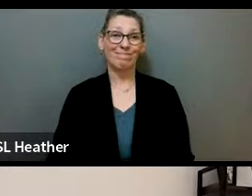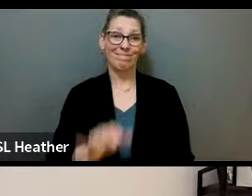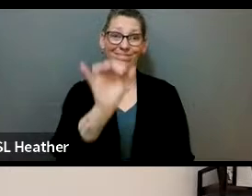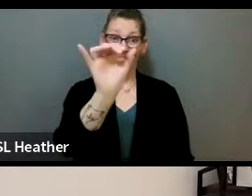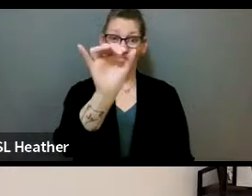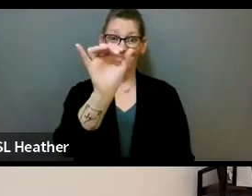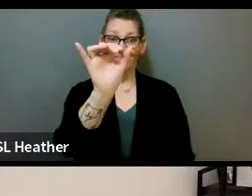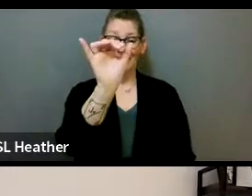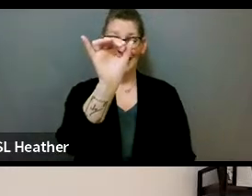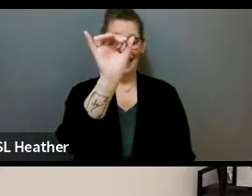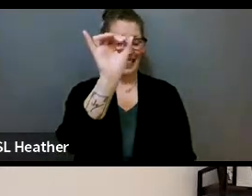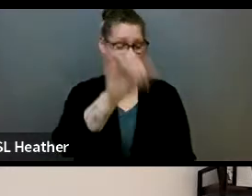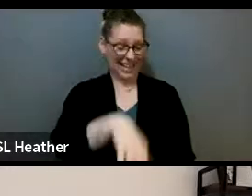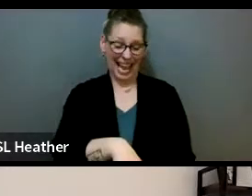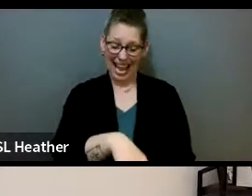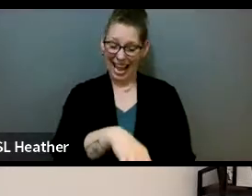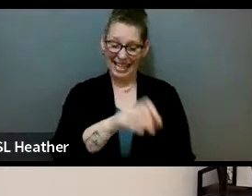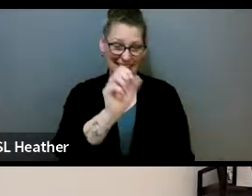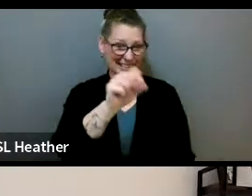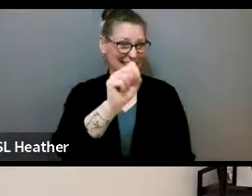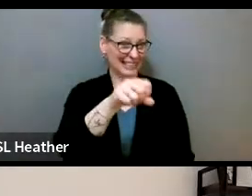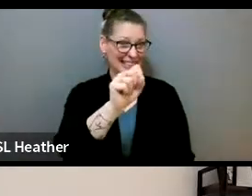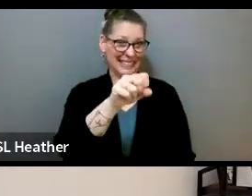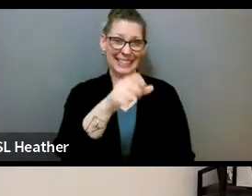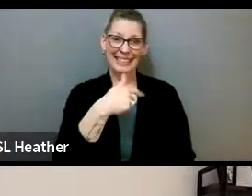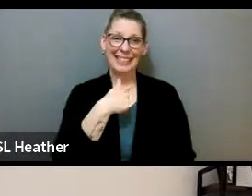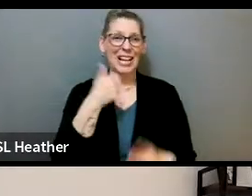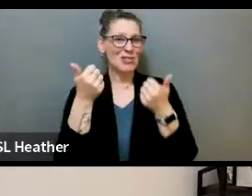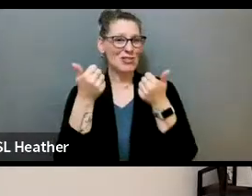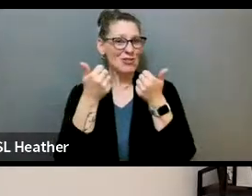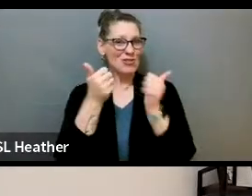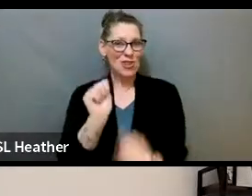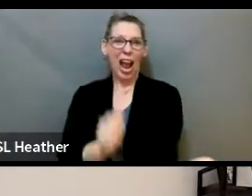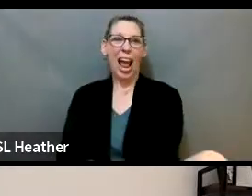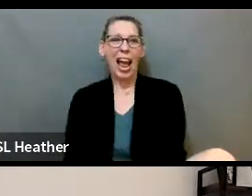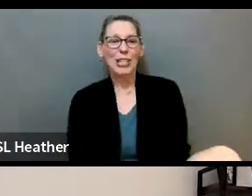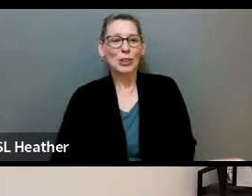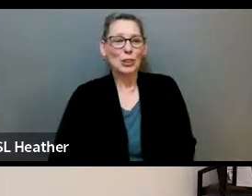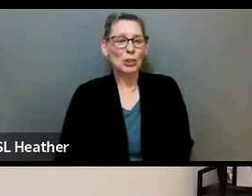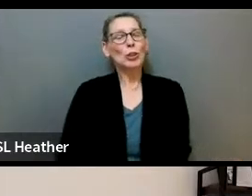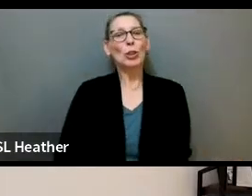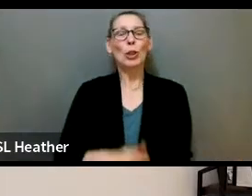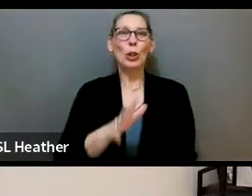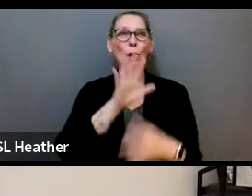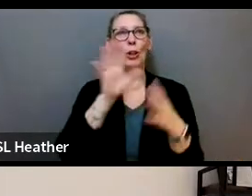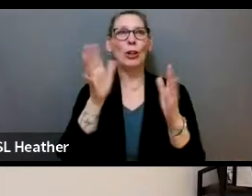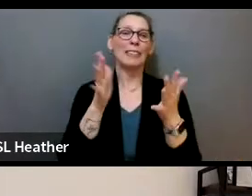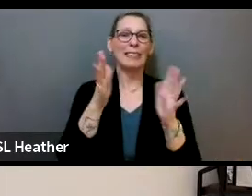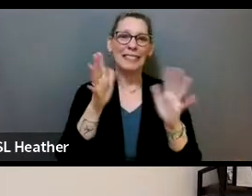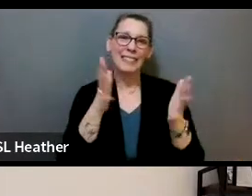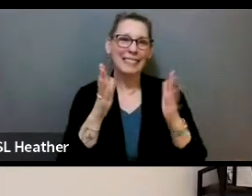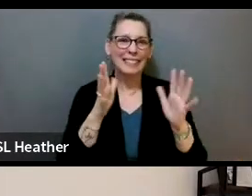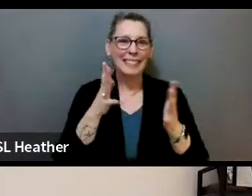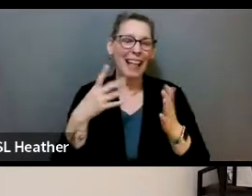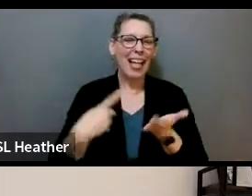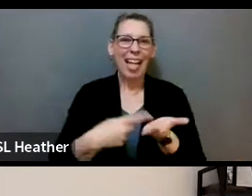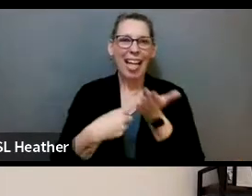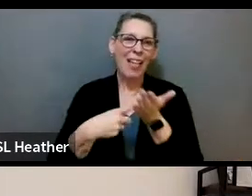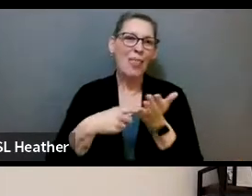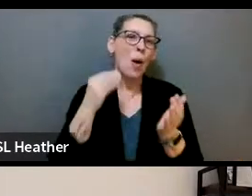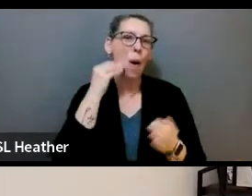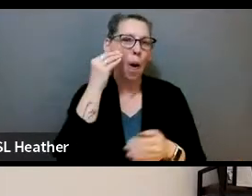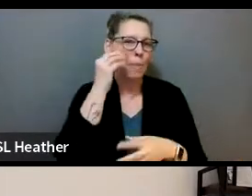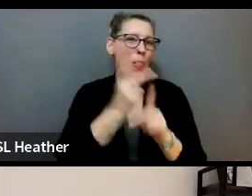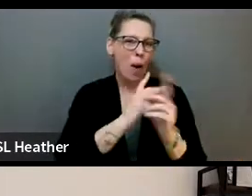That is true. I tried to weave in that home loan thing, but I didn't carry it throughout. So you are